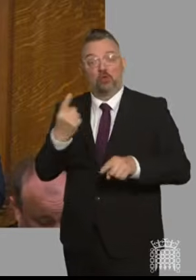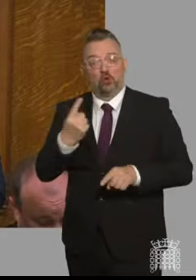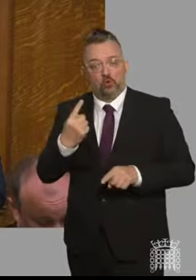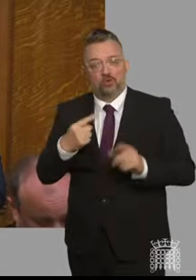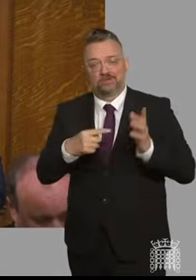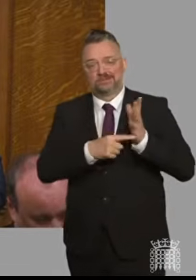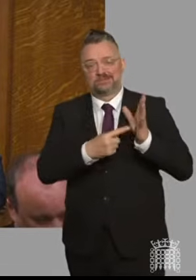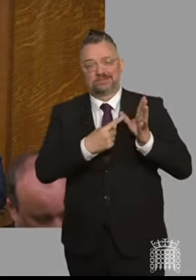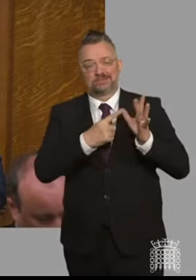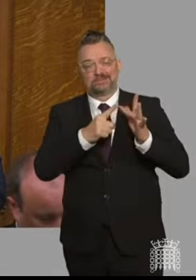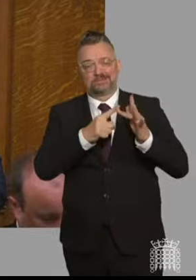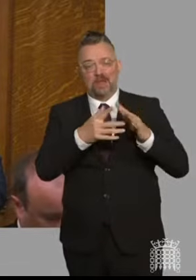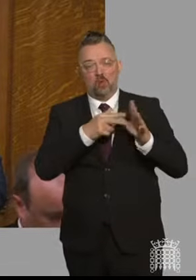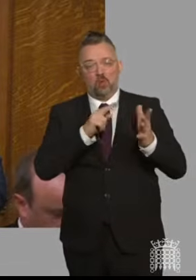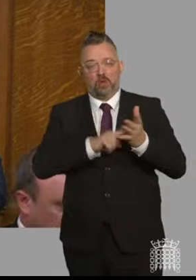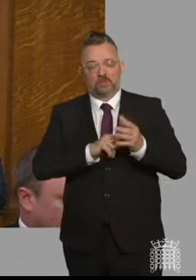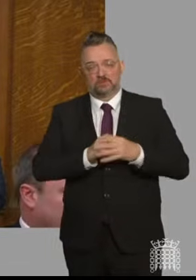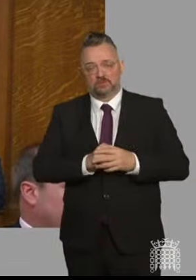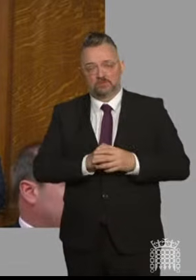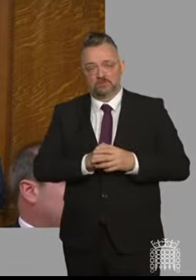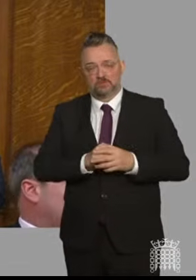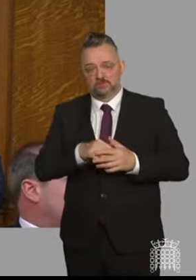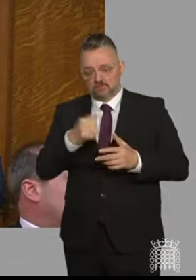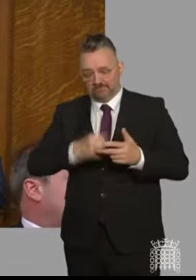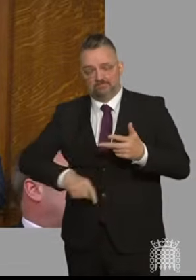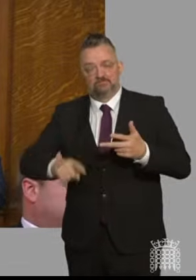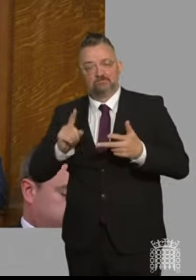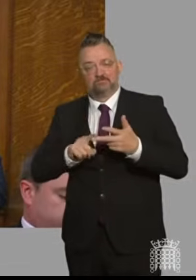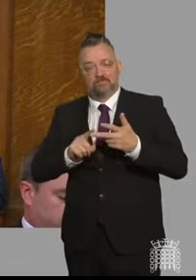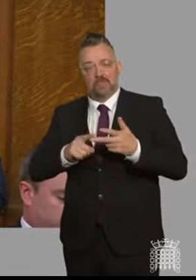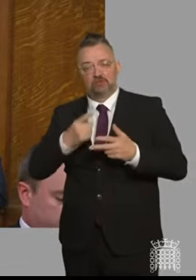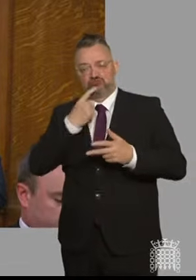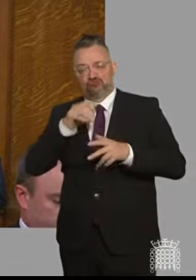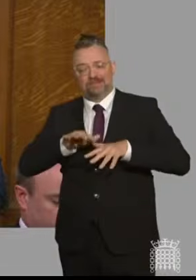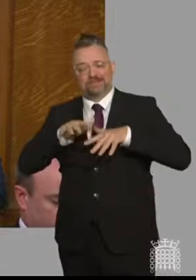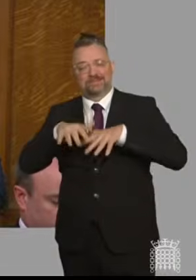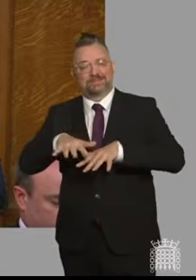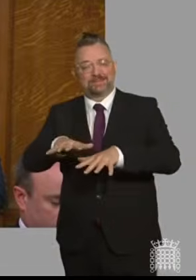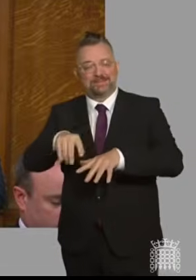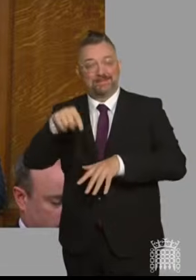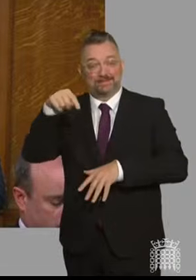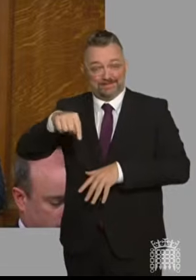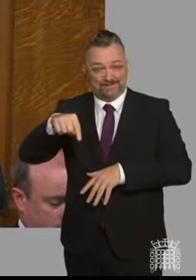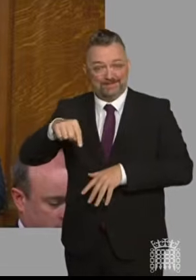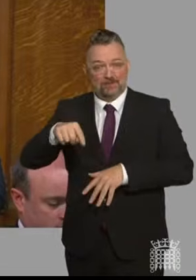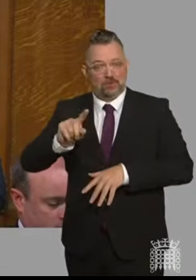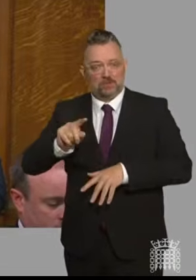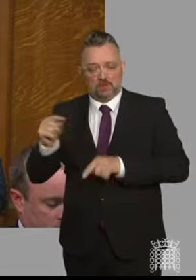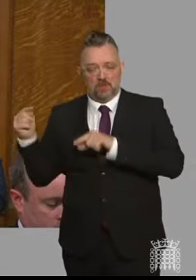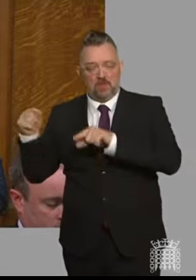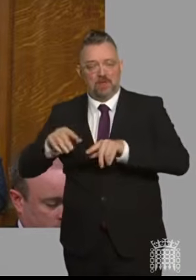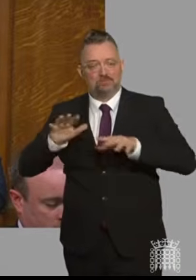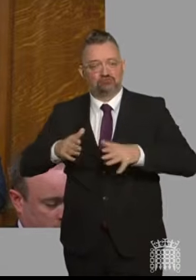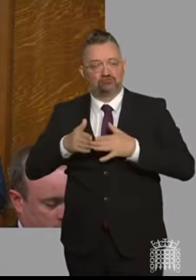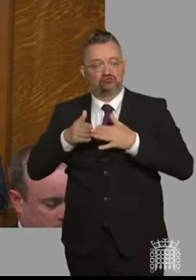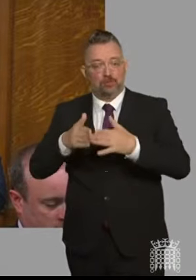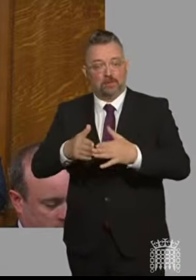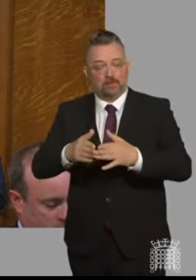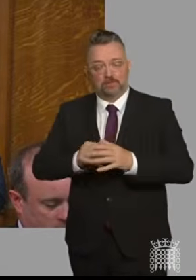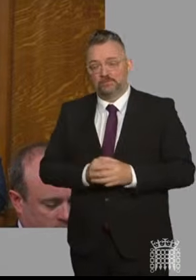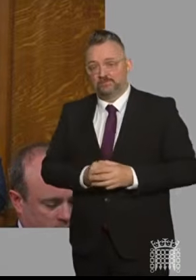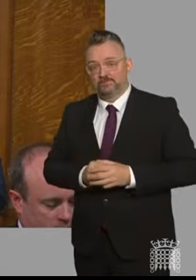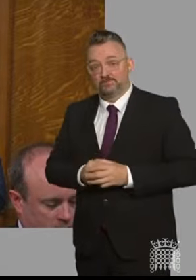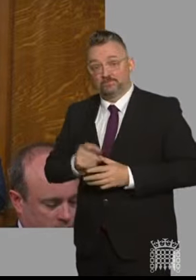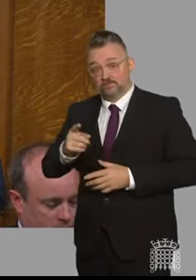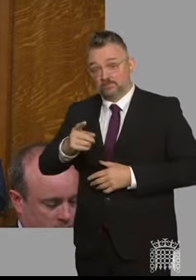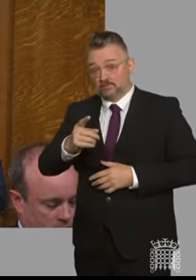As the son of a D-Day veteran, could you please assure me and the House of Commons we are